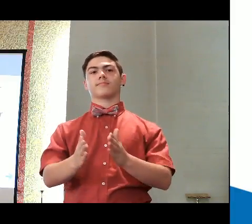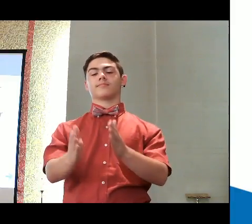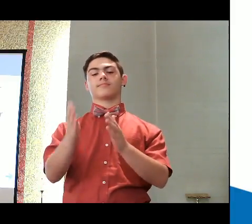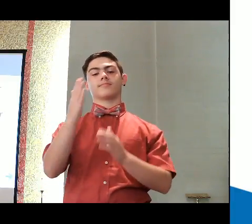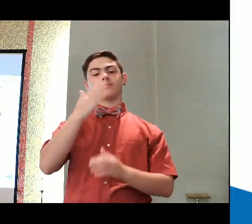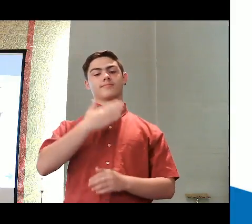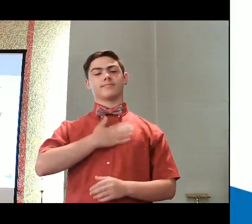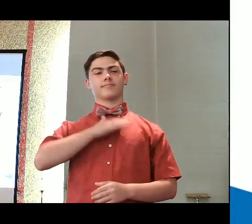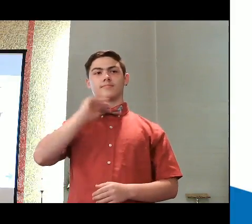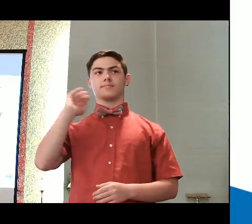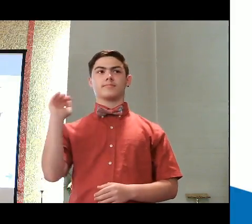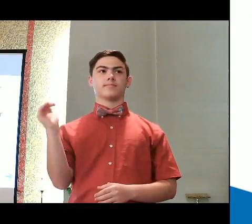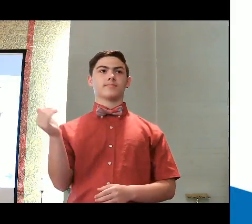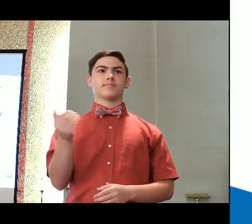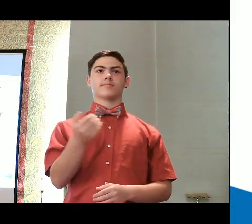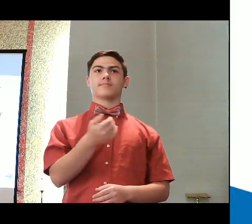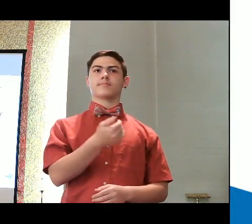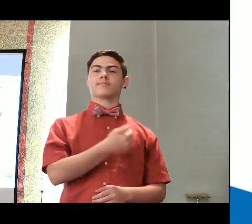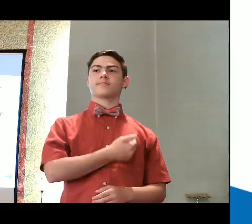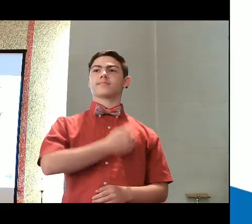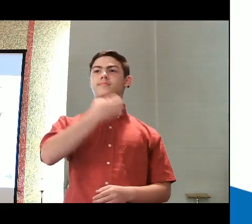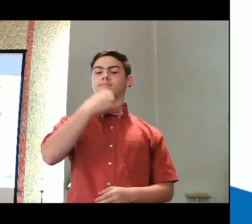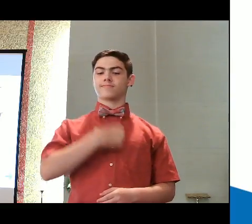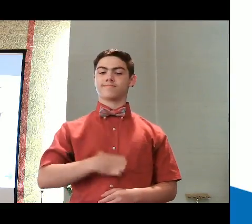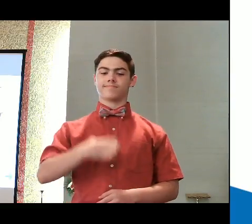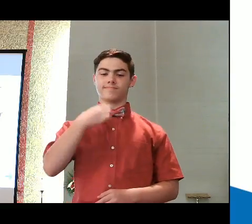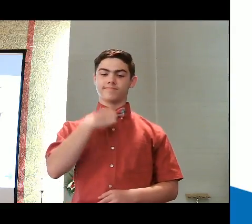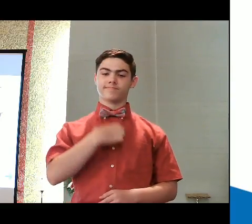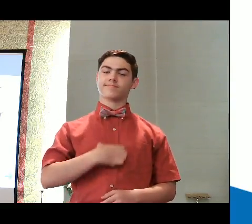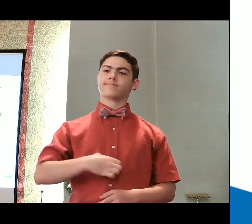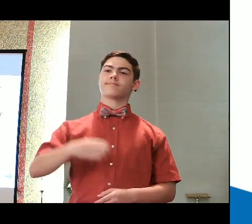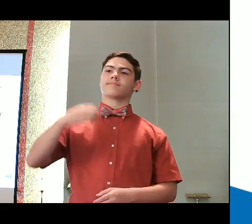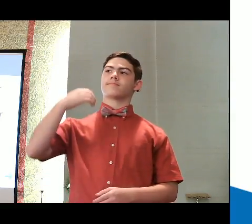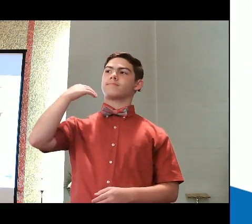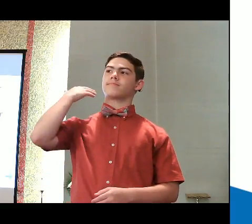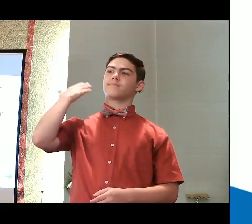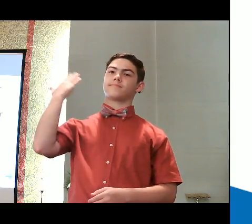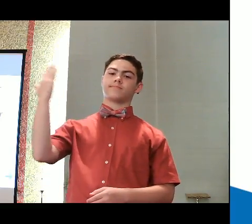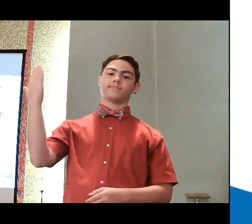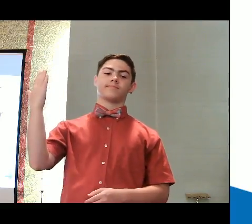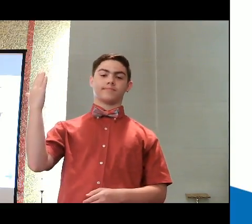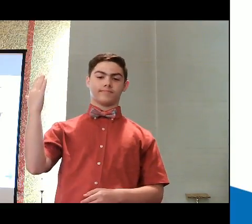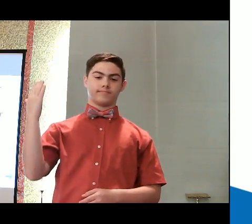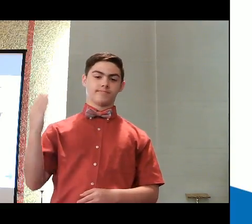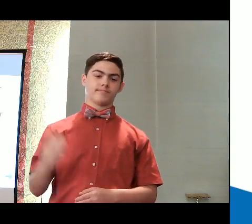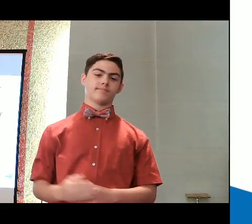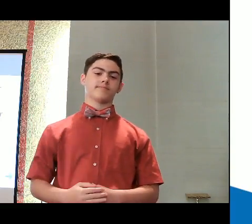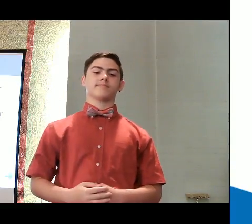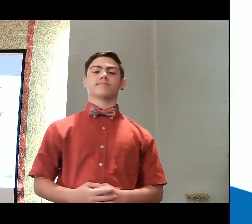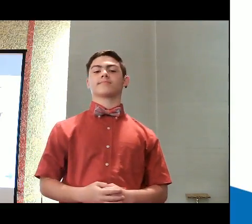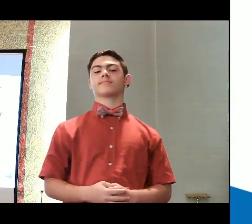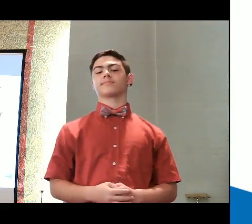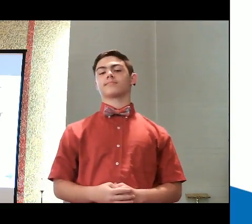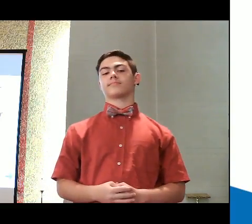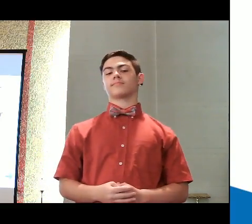Lord, so my soul longs after you.